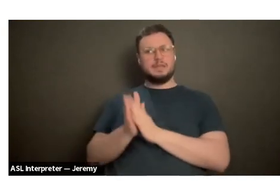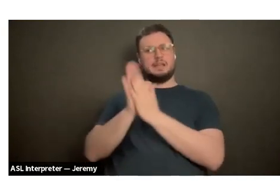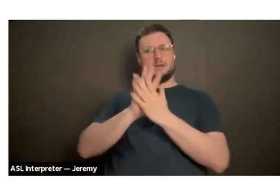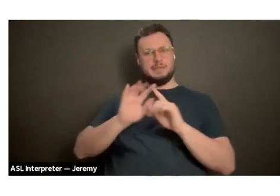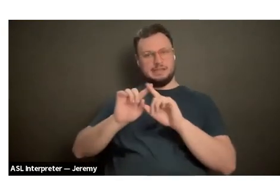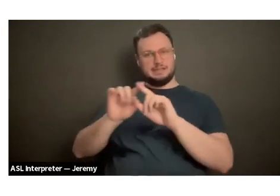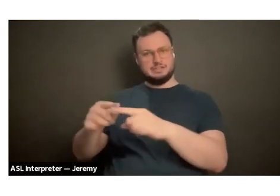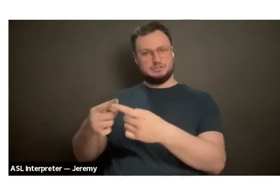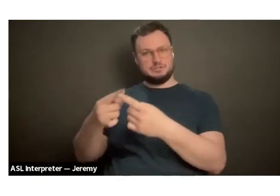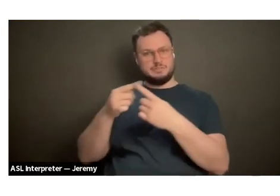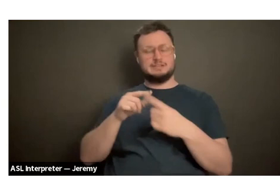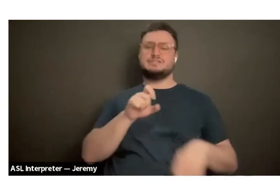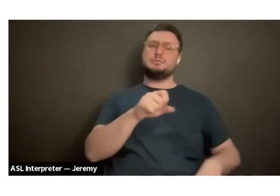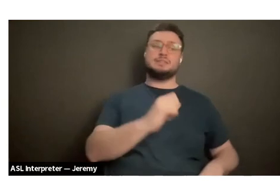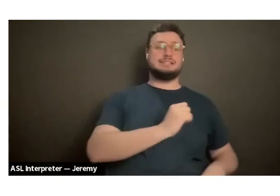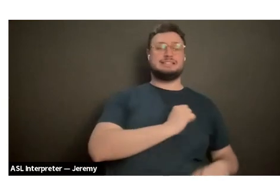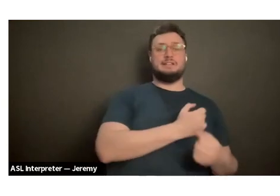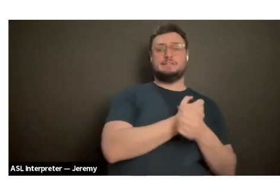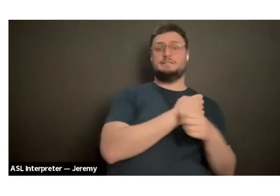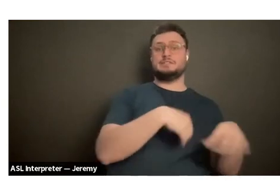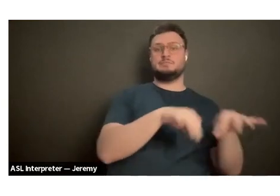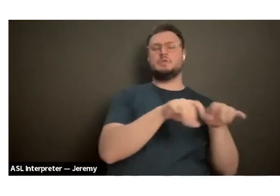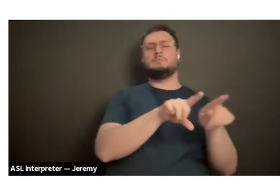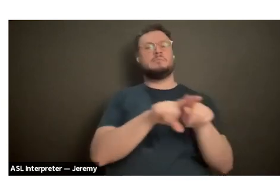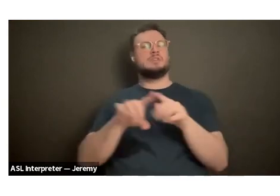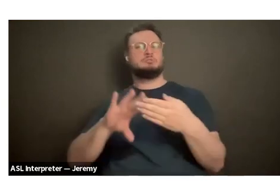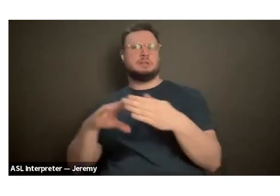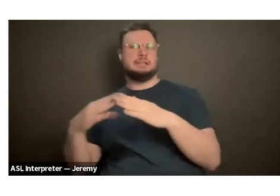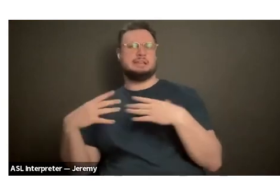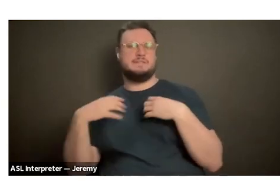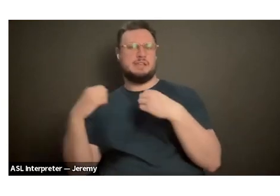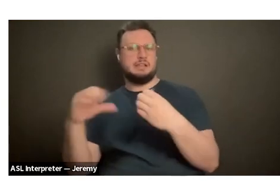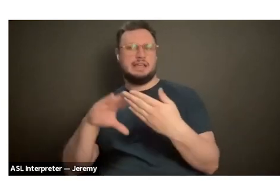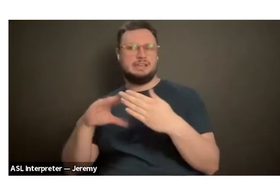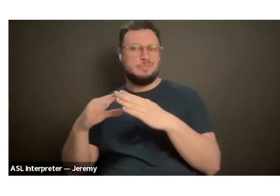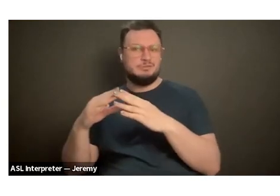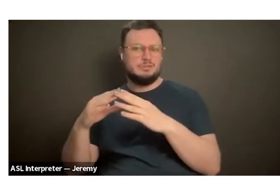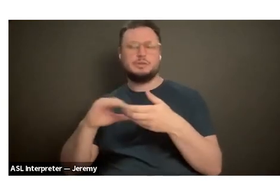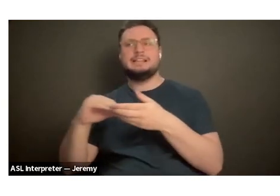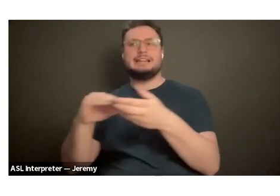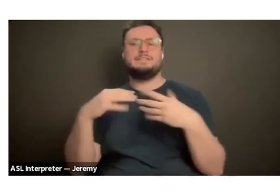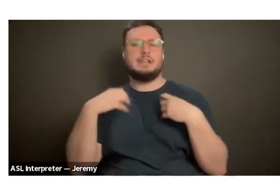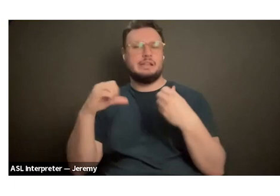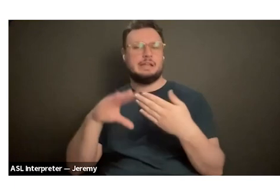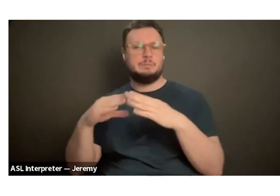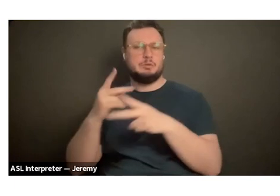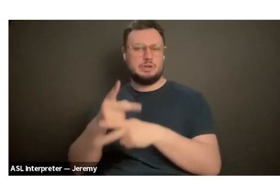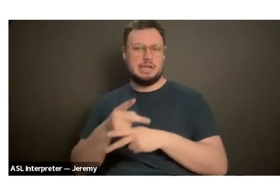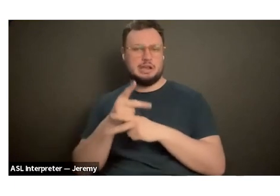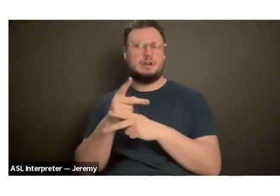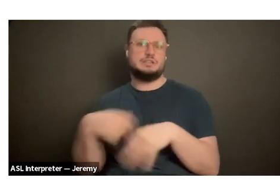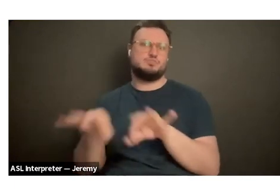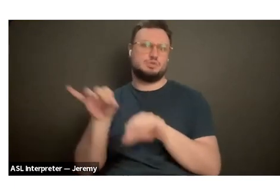I'm thinking about more and more, pushing beyond self-love, I think. So yeah. Yes,